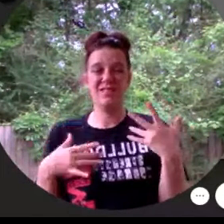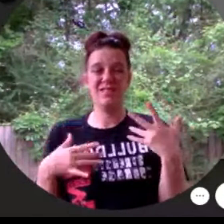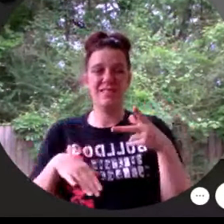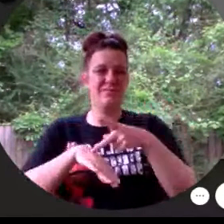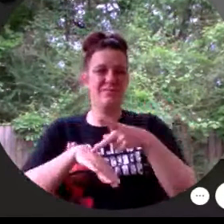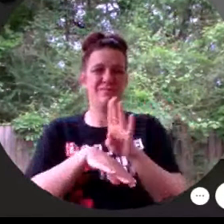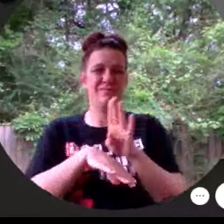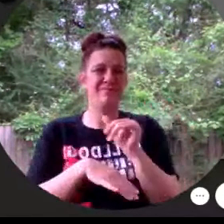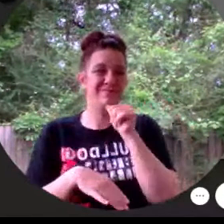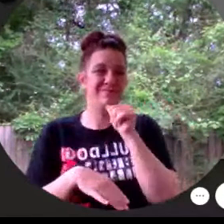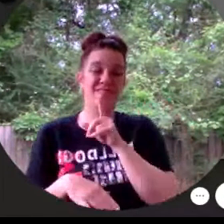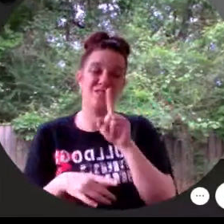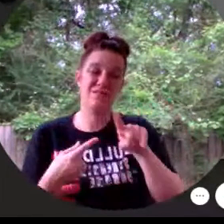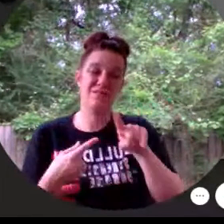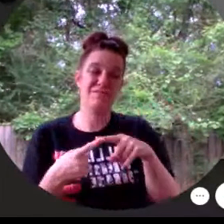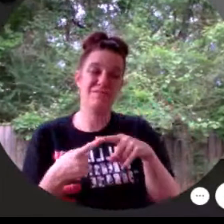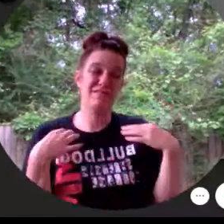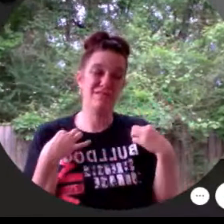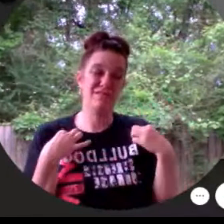those t-shirts.